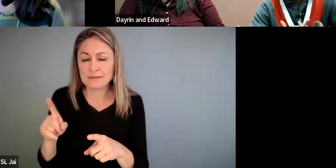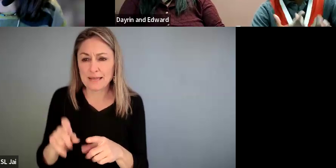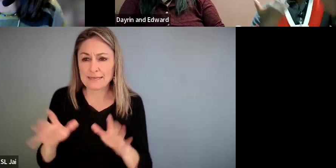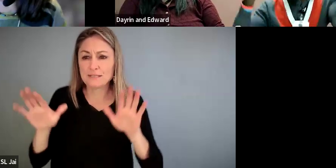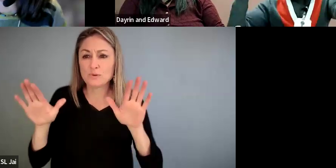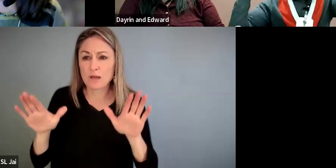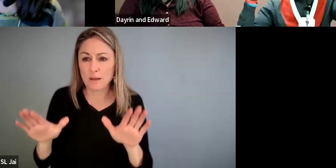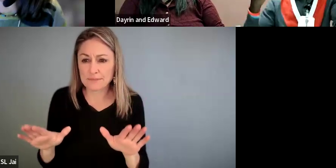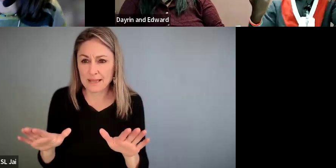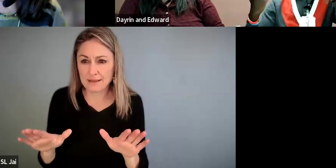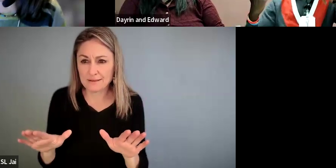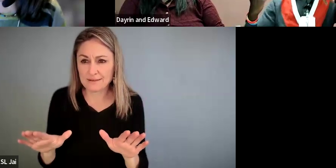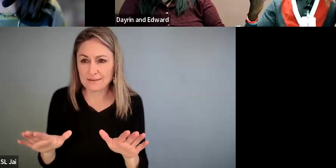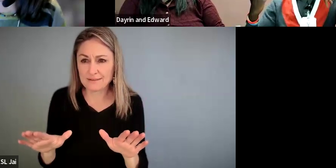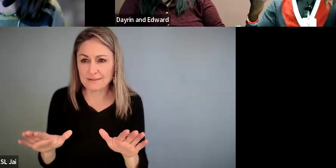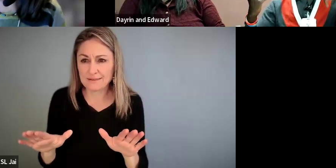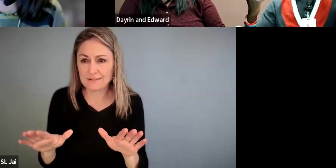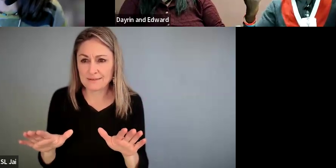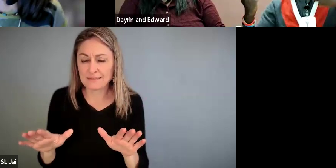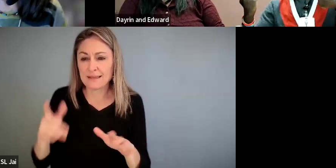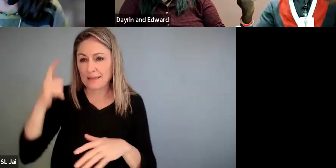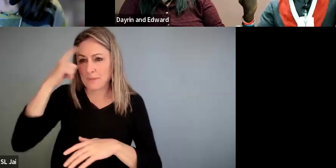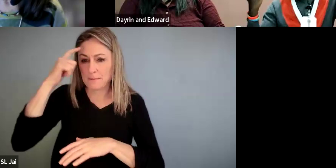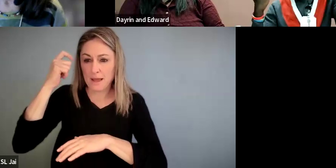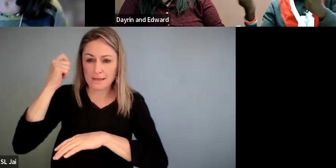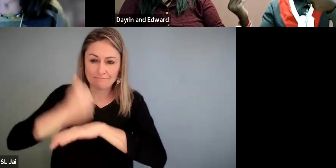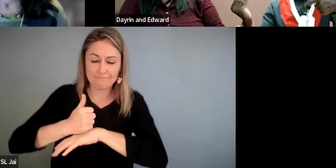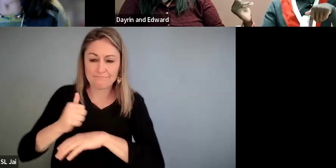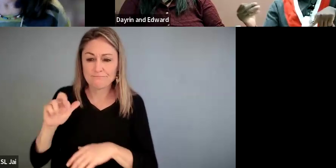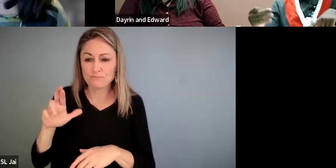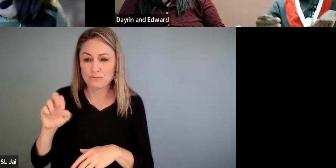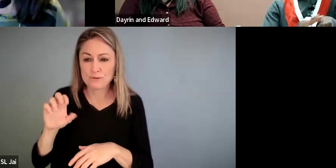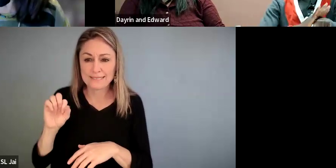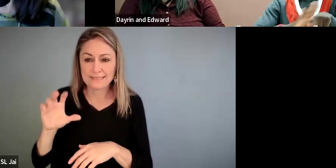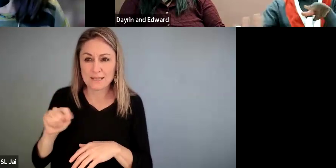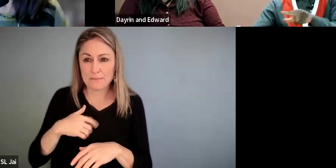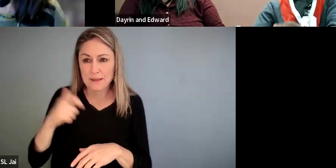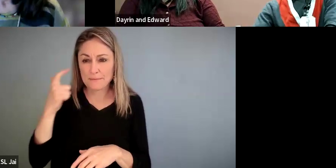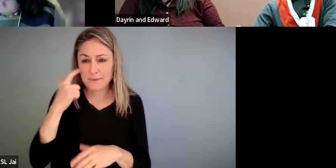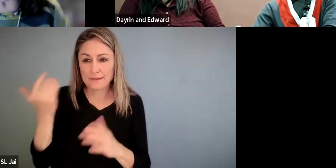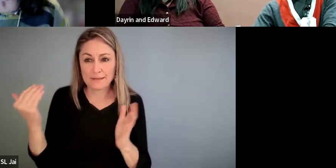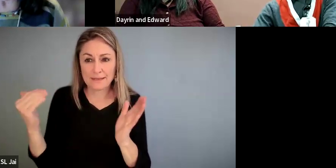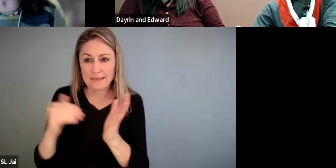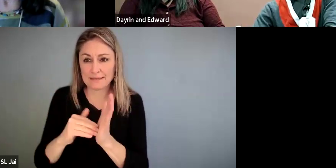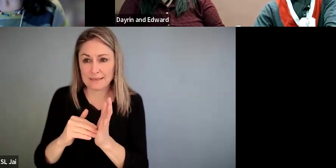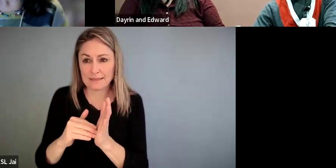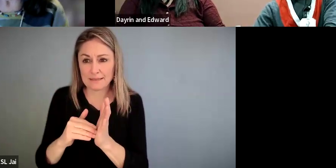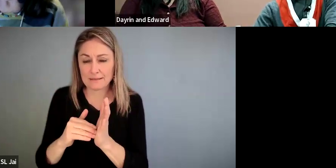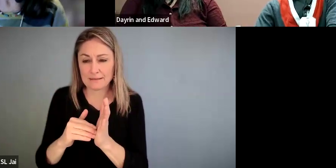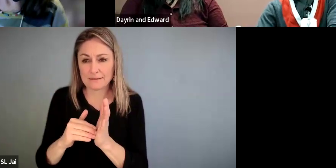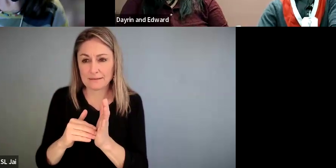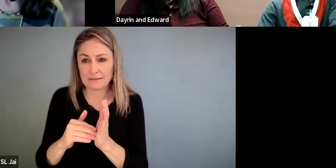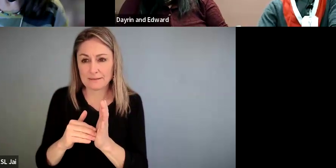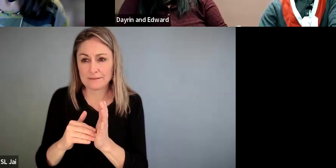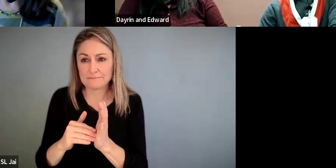and reset my mind, and again the doctor was able to do to the great job